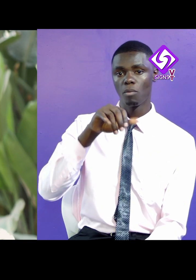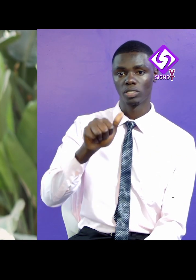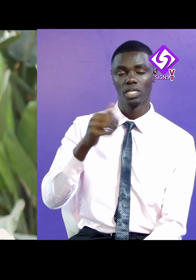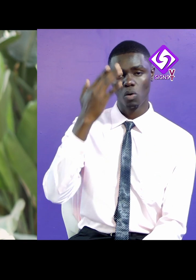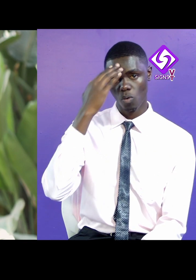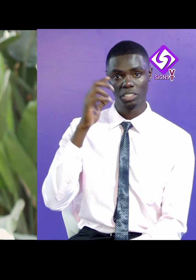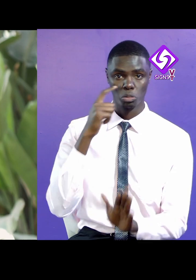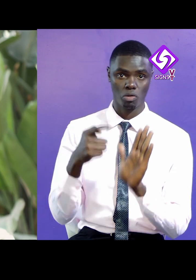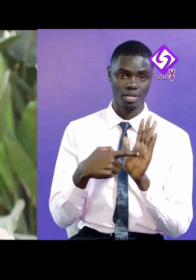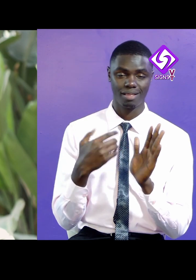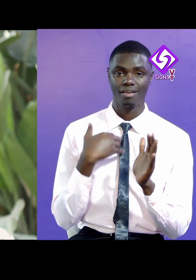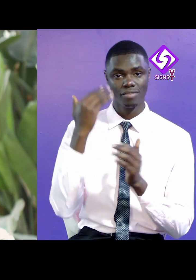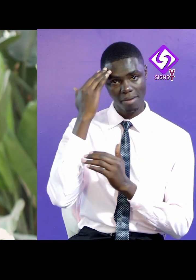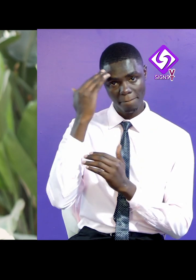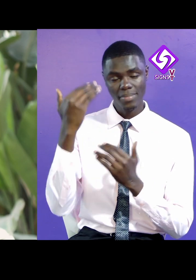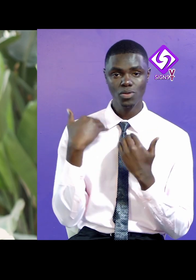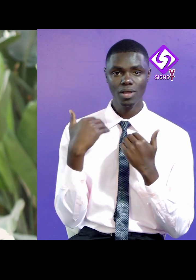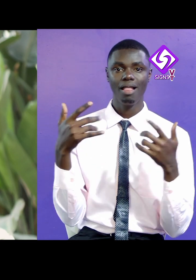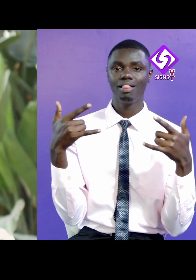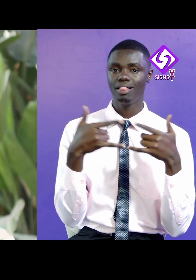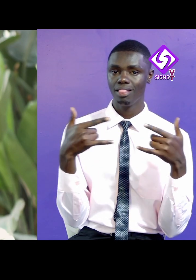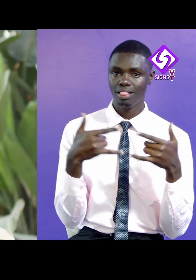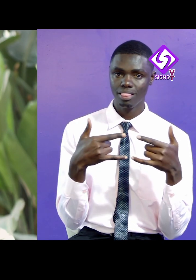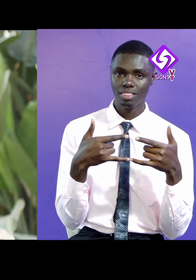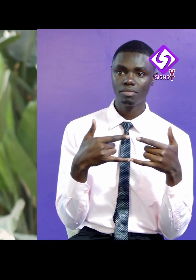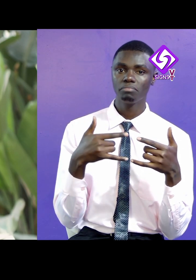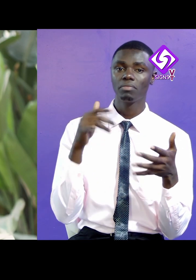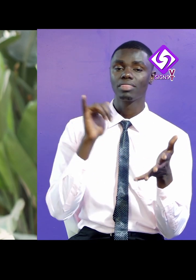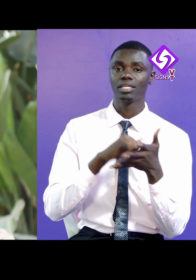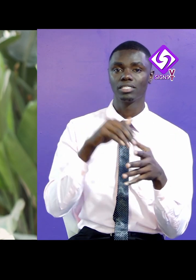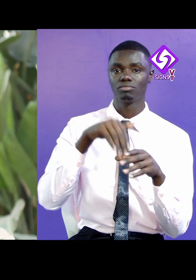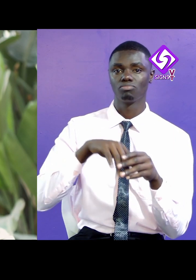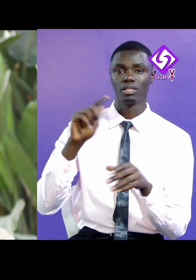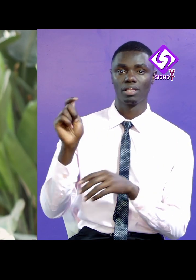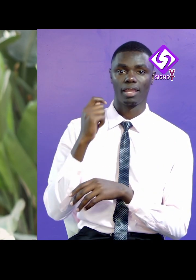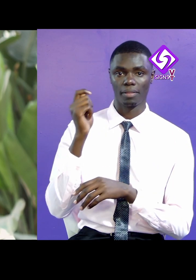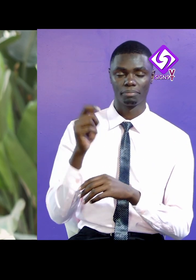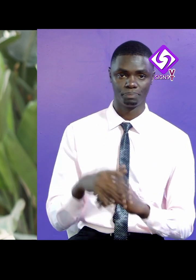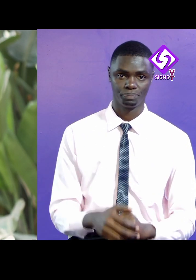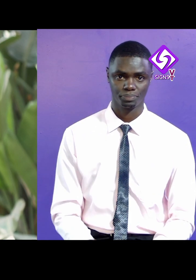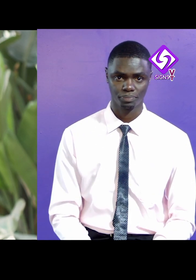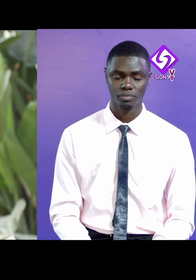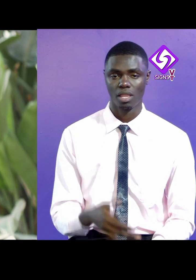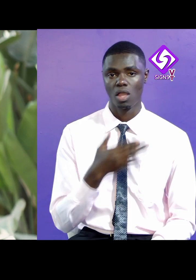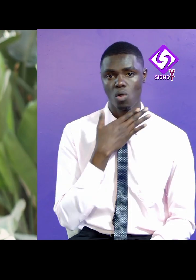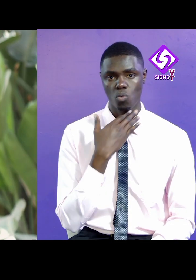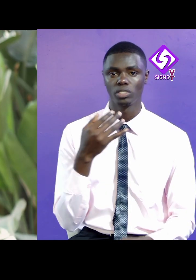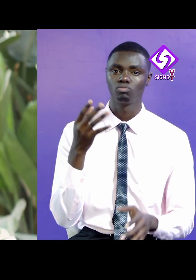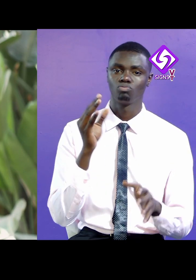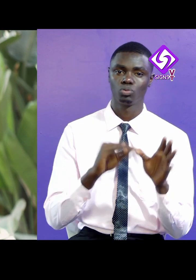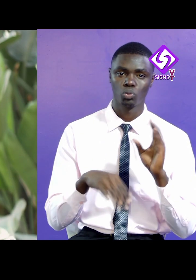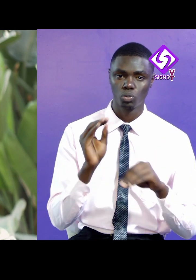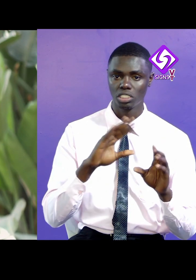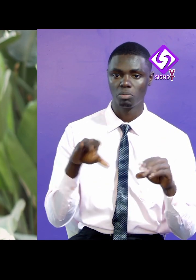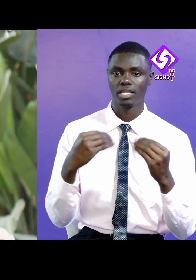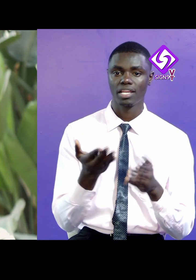recognized that there's a mental health gap service in within Kenya, and she wanted to contribute and give back